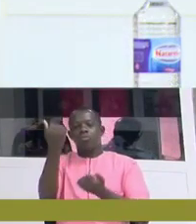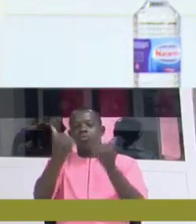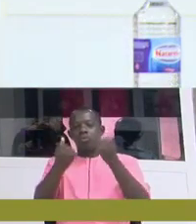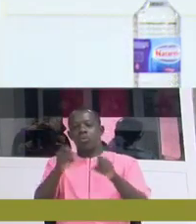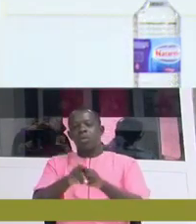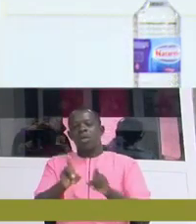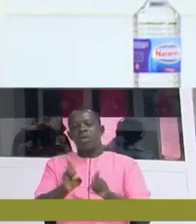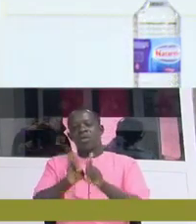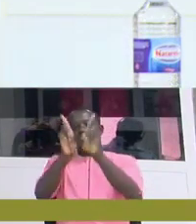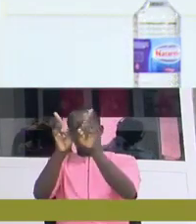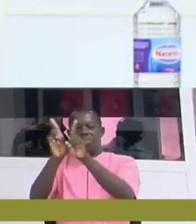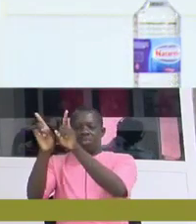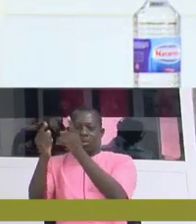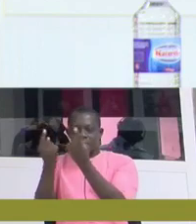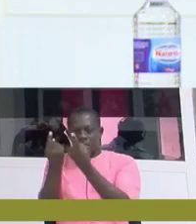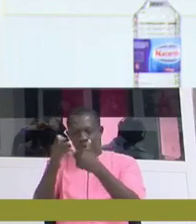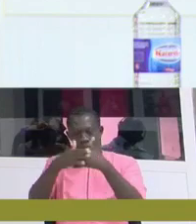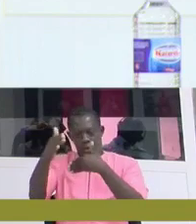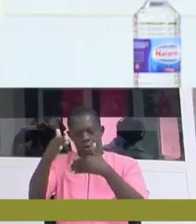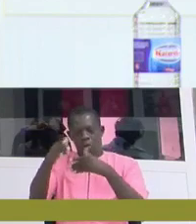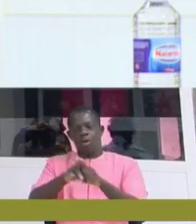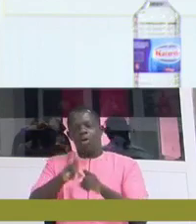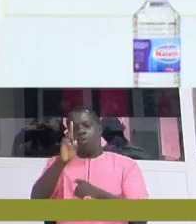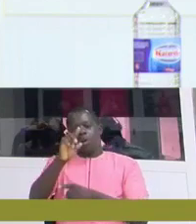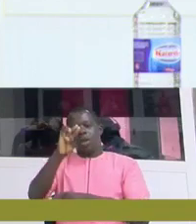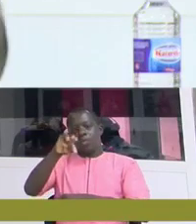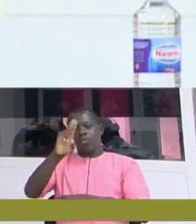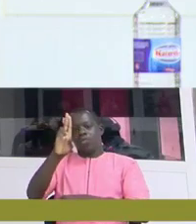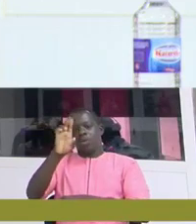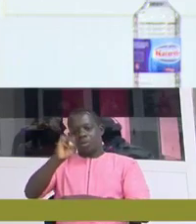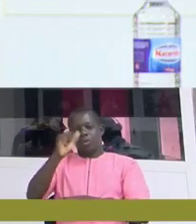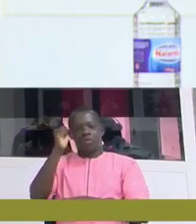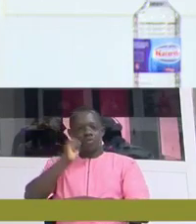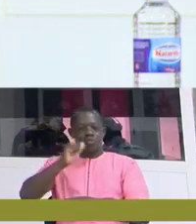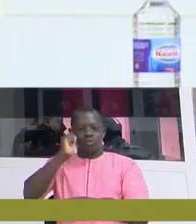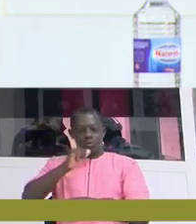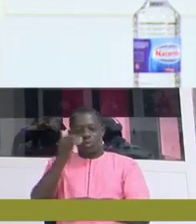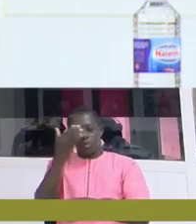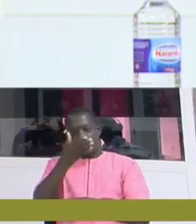had many antennas. That was one Musa used.